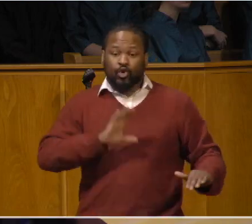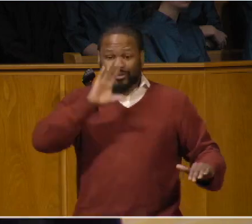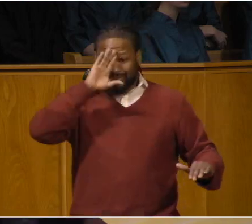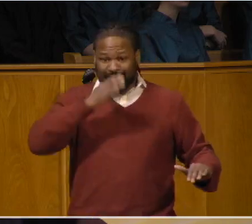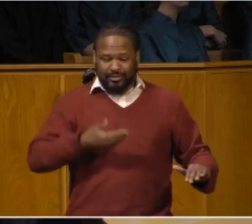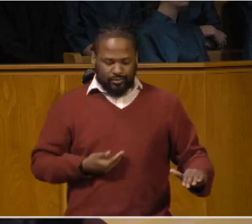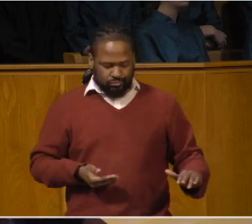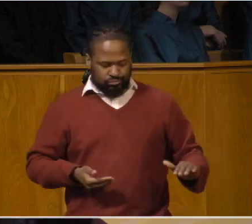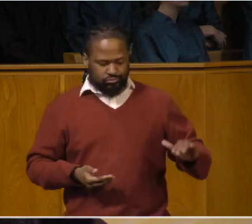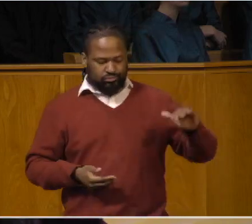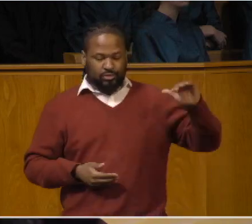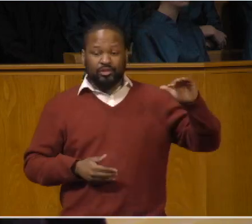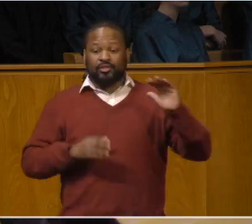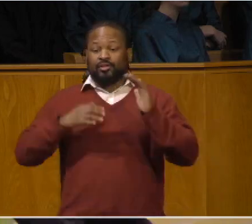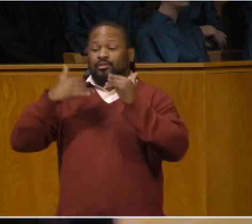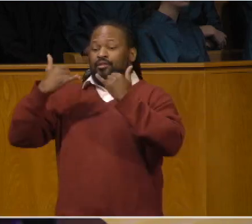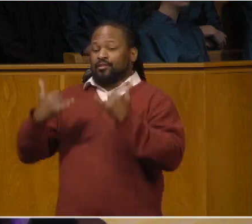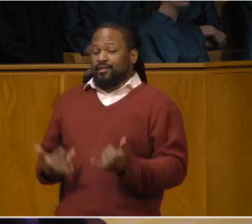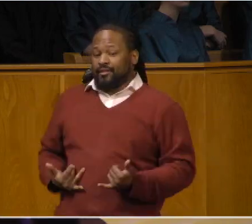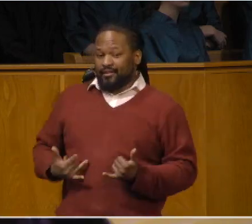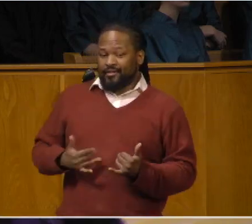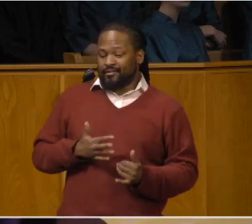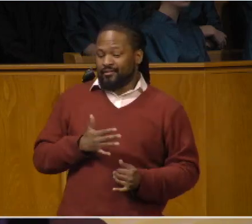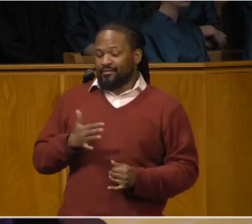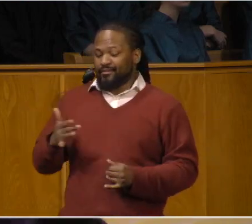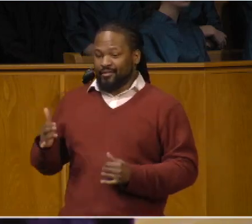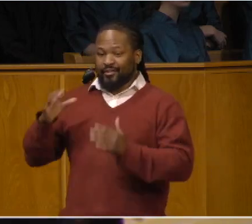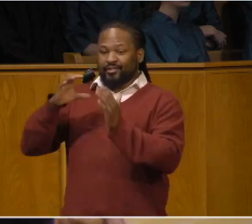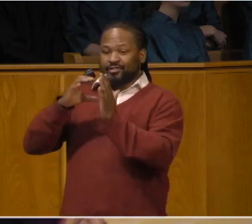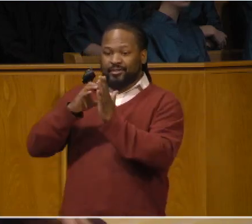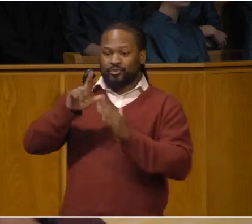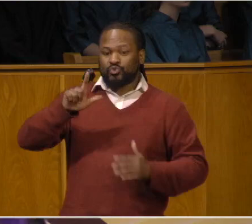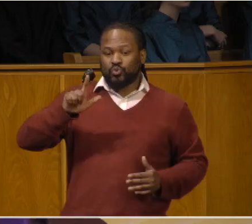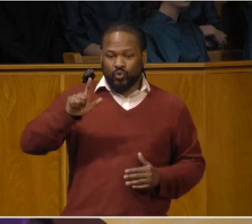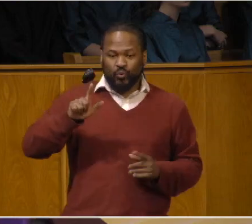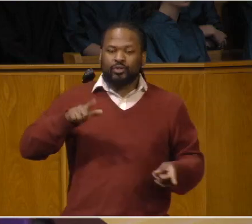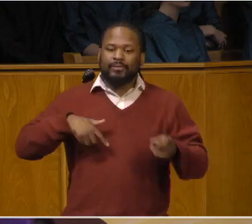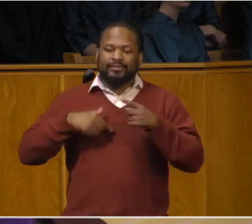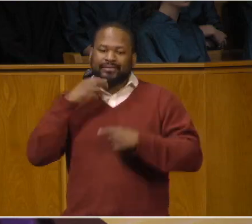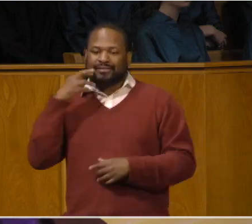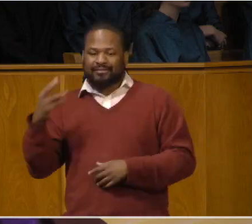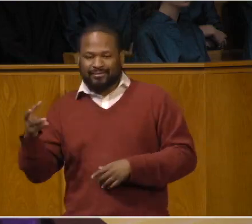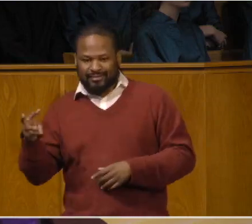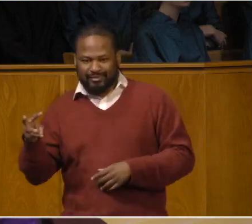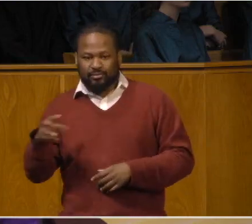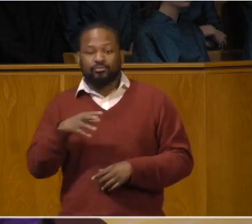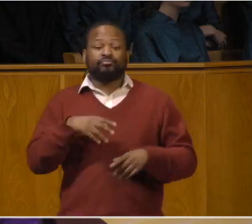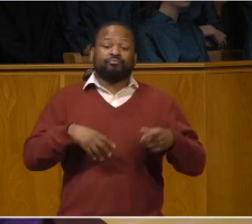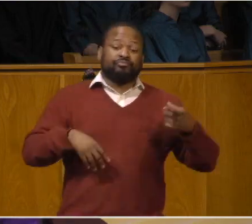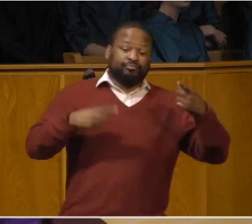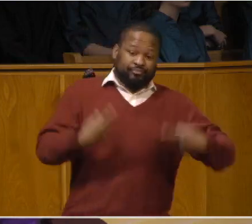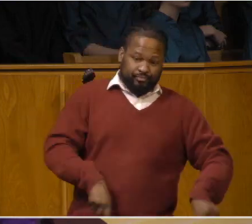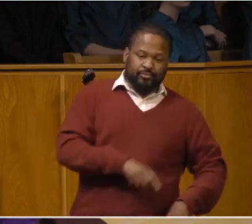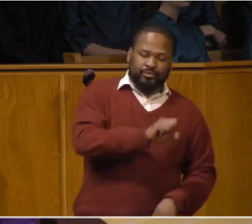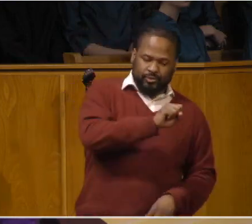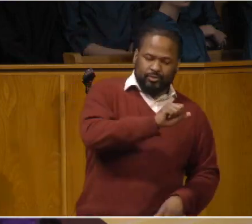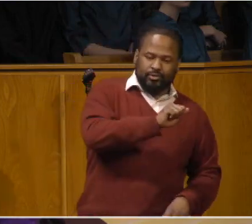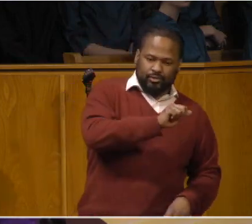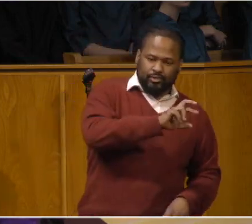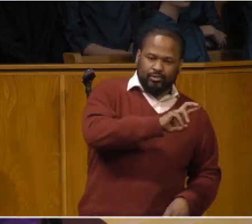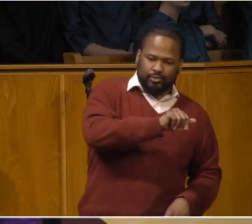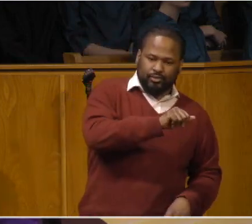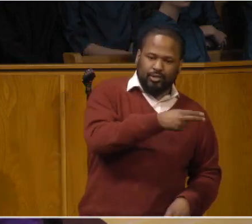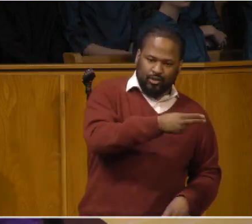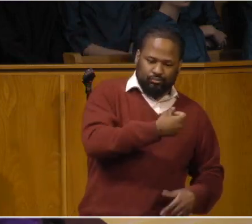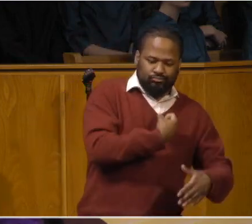read chapter 21, he is approximately 16 years old, and Sarah also had the son that God promised. The